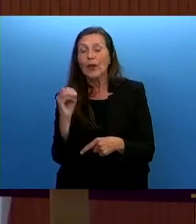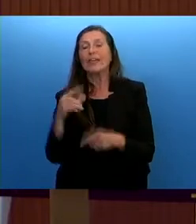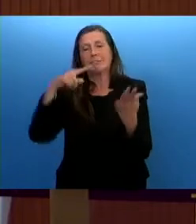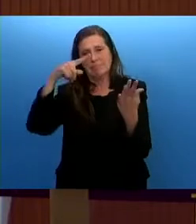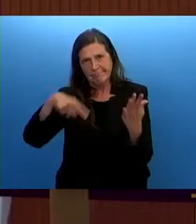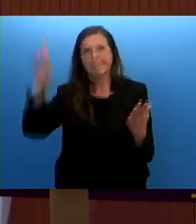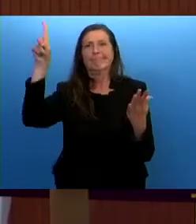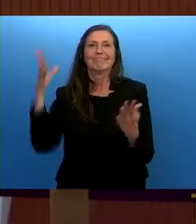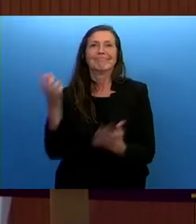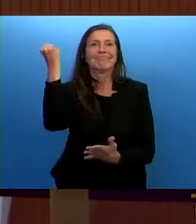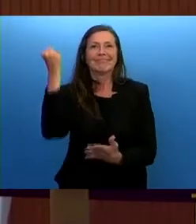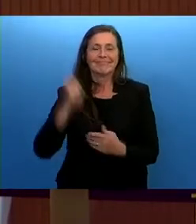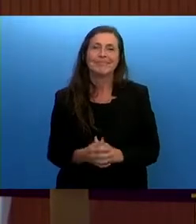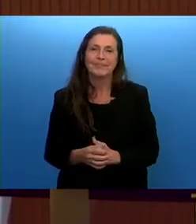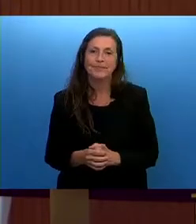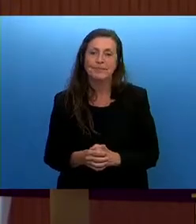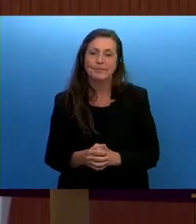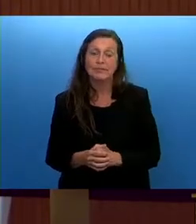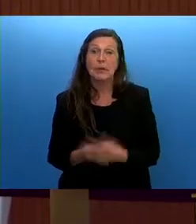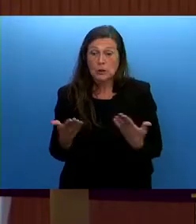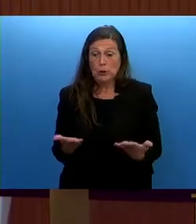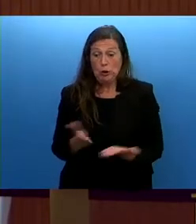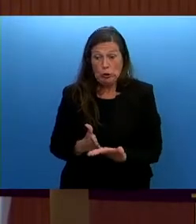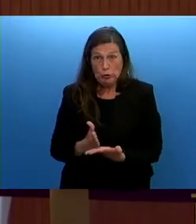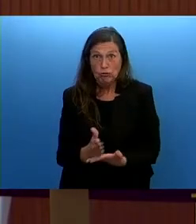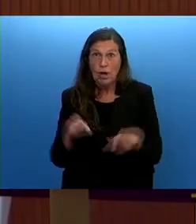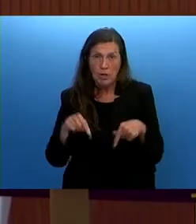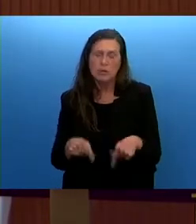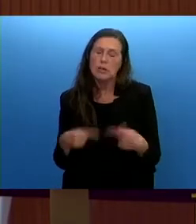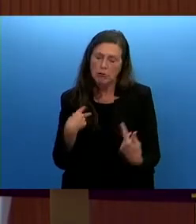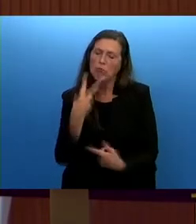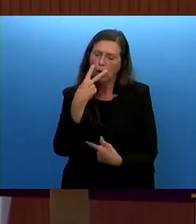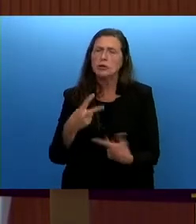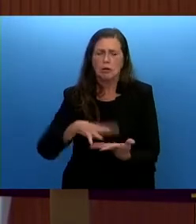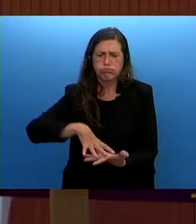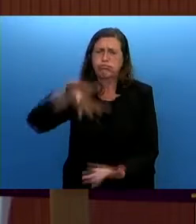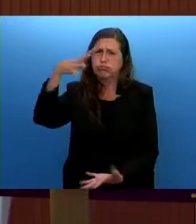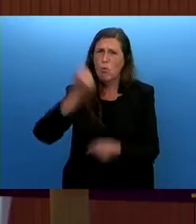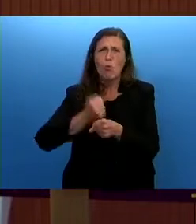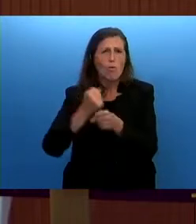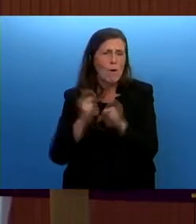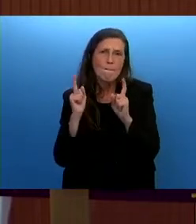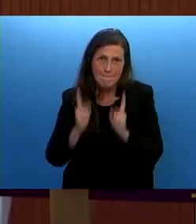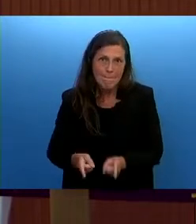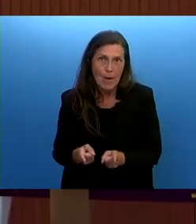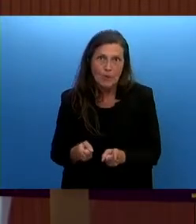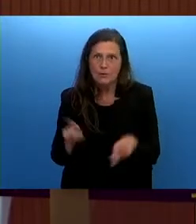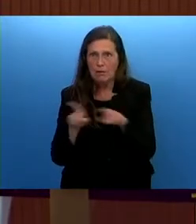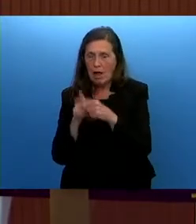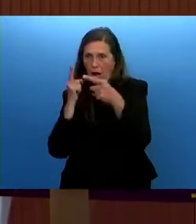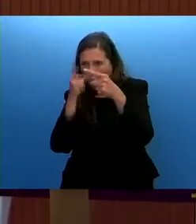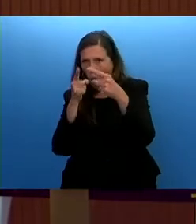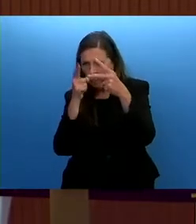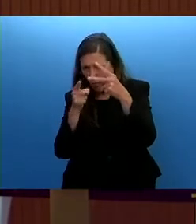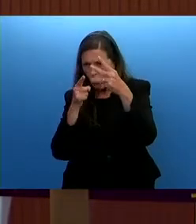However, the reality is that much more work remains to be done to reach these goals and targets.